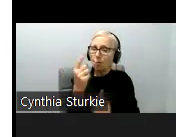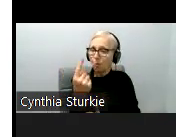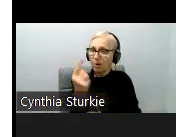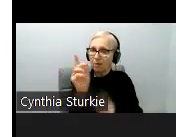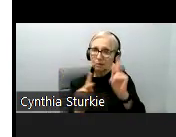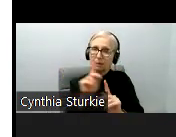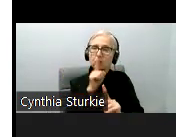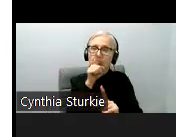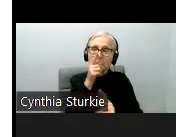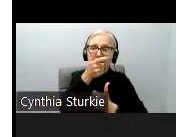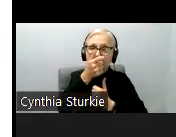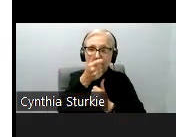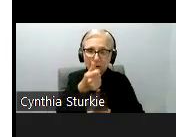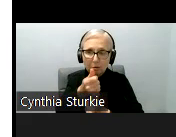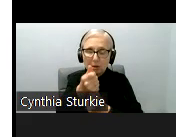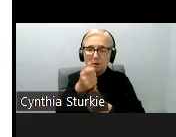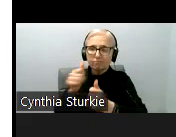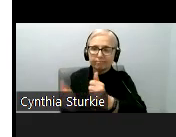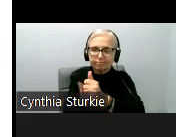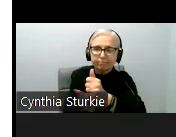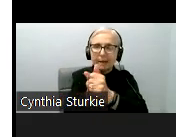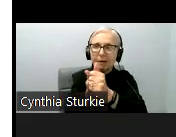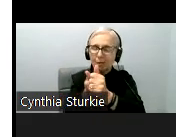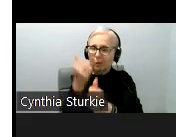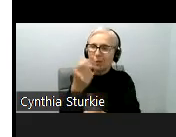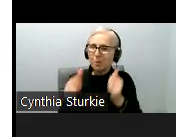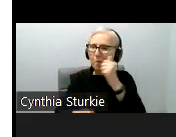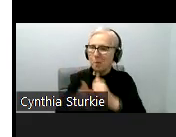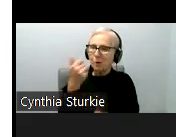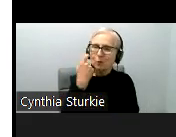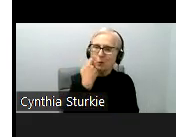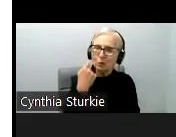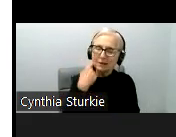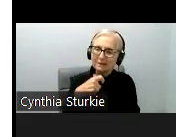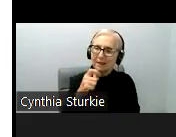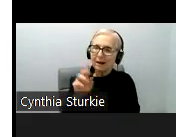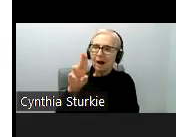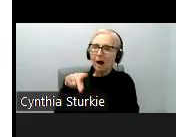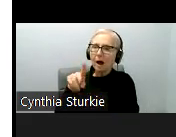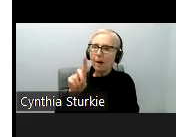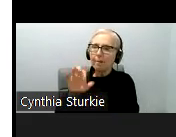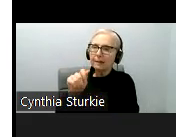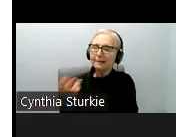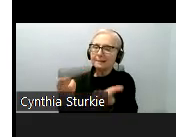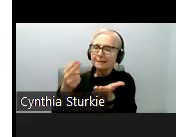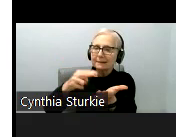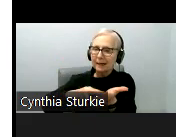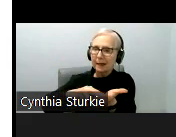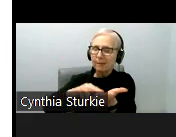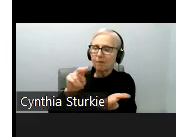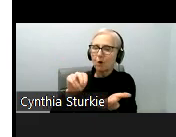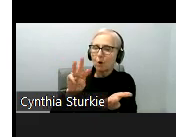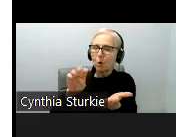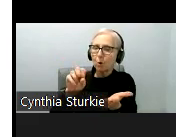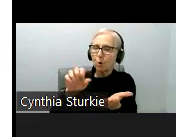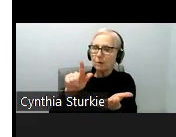really interested in keeping up with the latest on the rule update, encourage you to sign up for this newsletter that